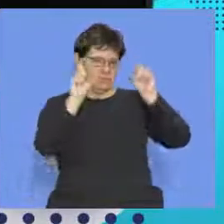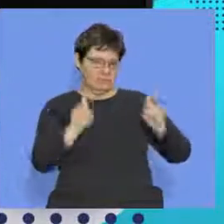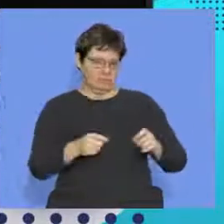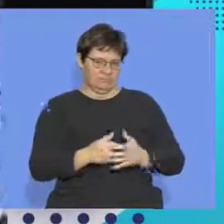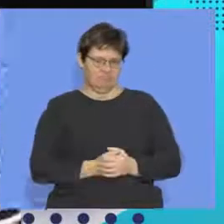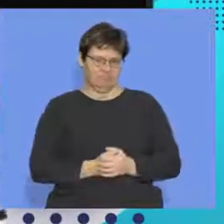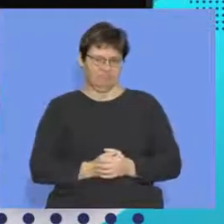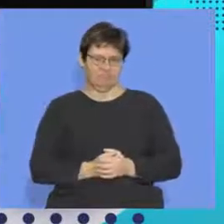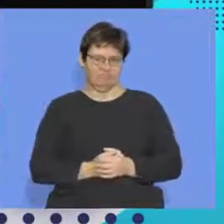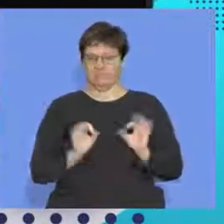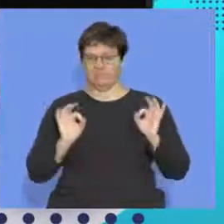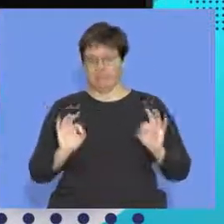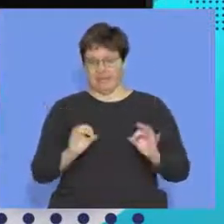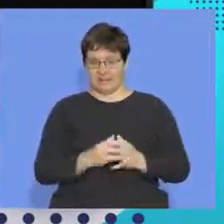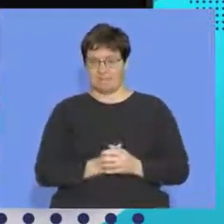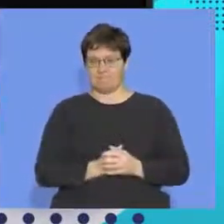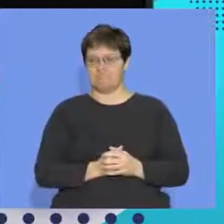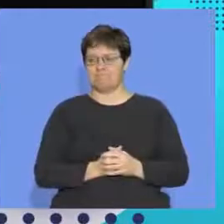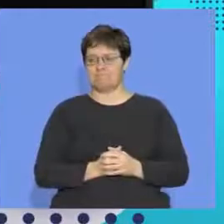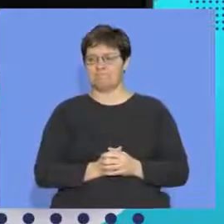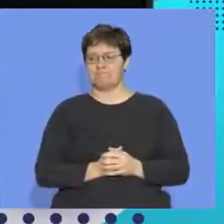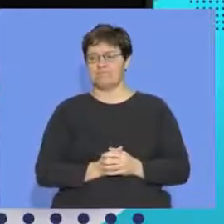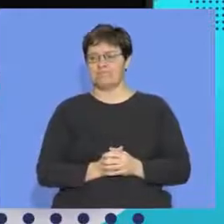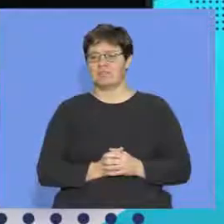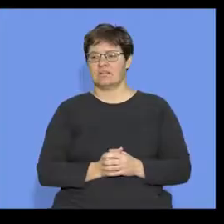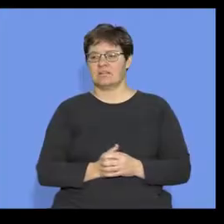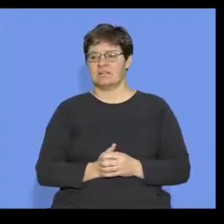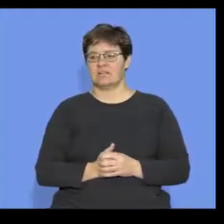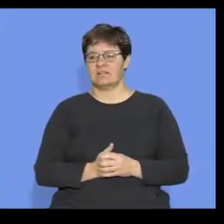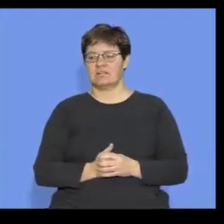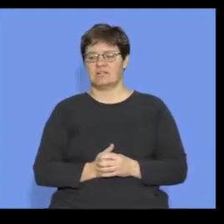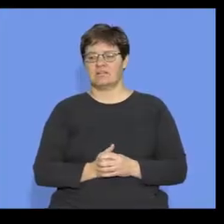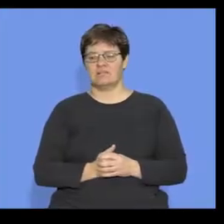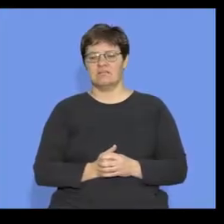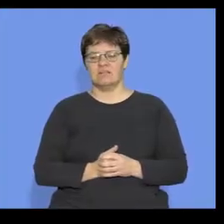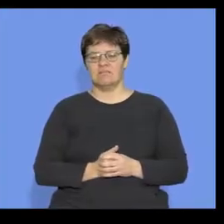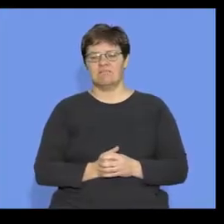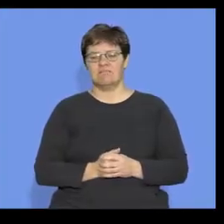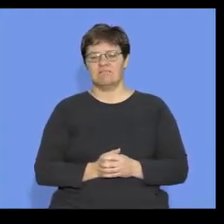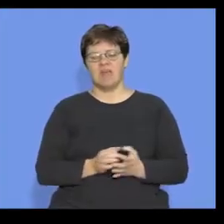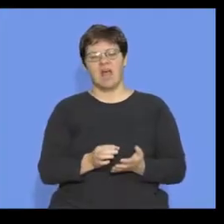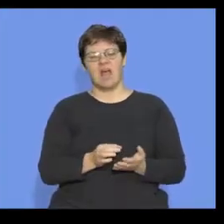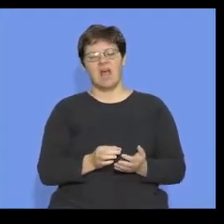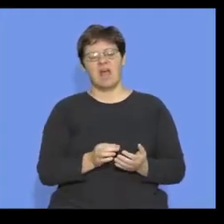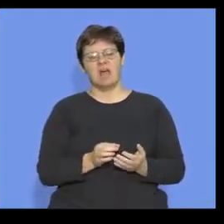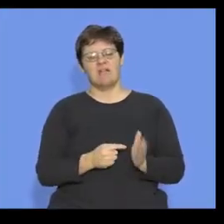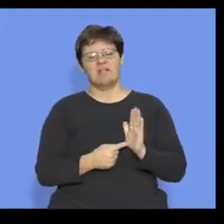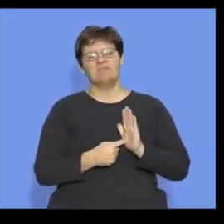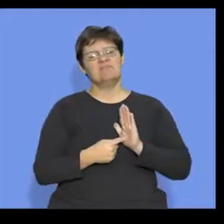principle. Great. So what is a sample space and what is